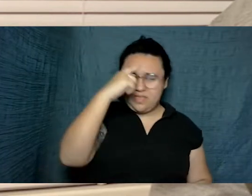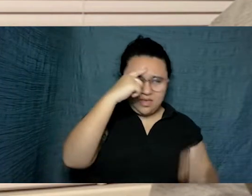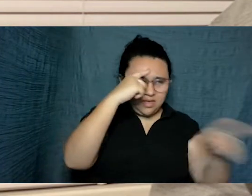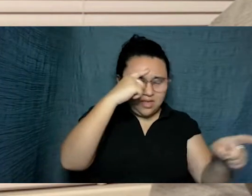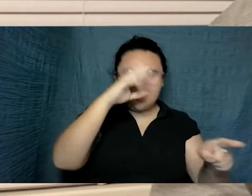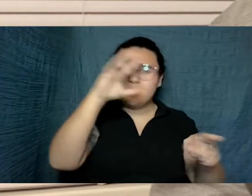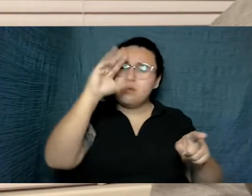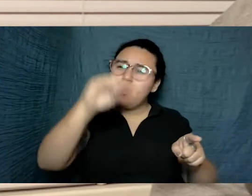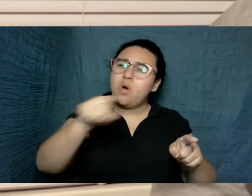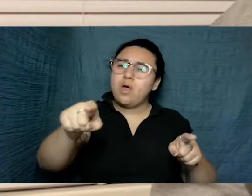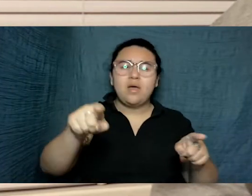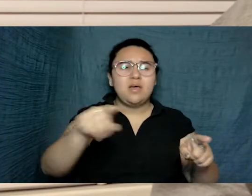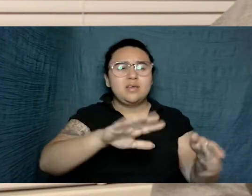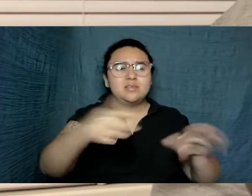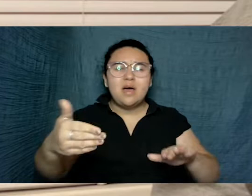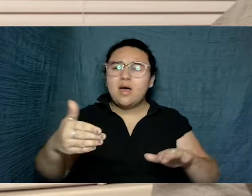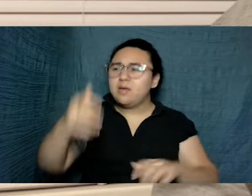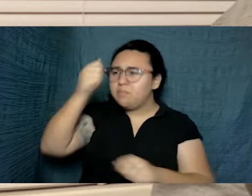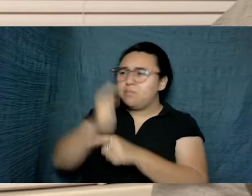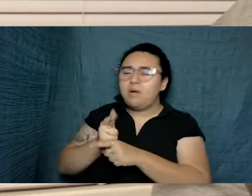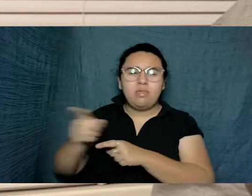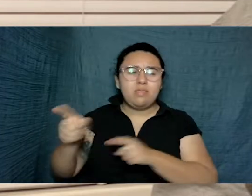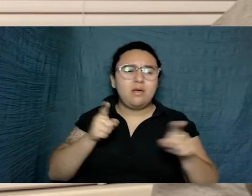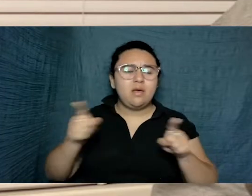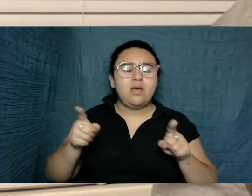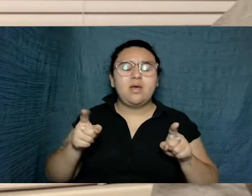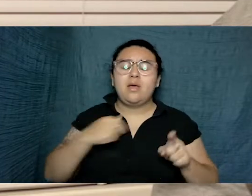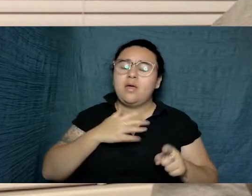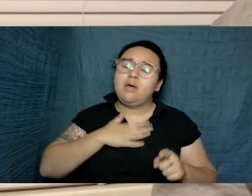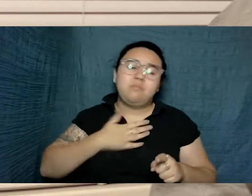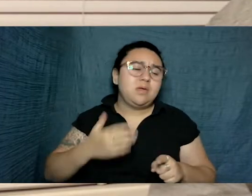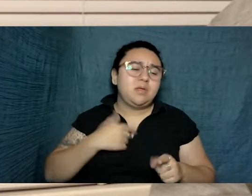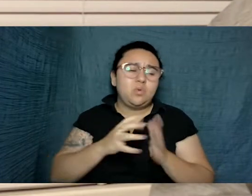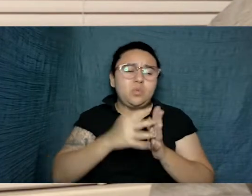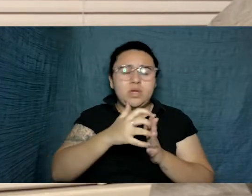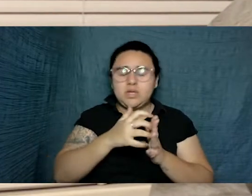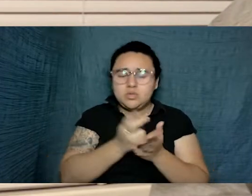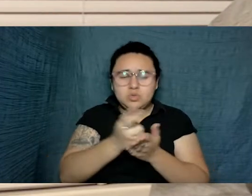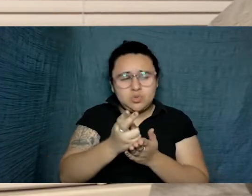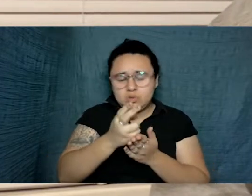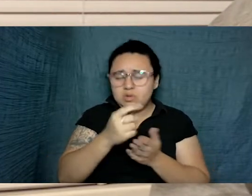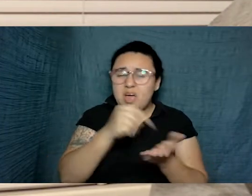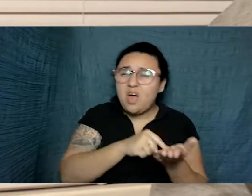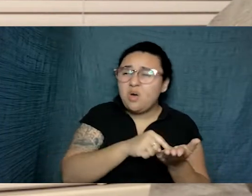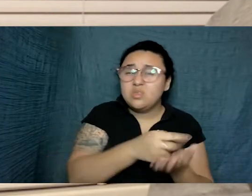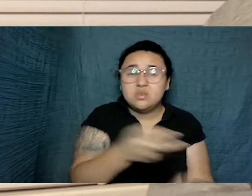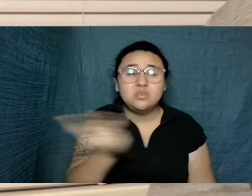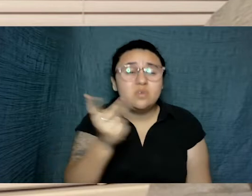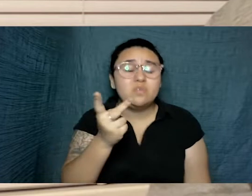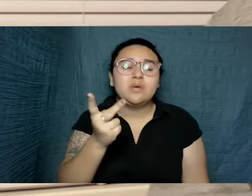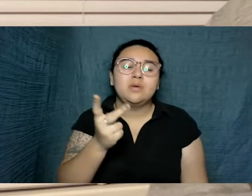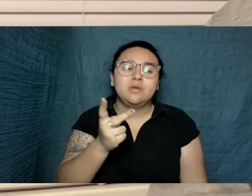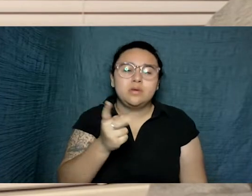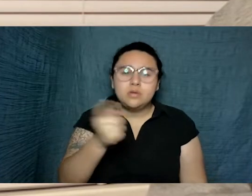things sons need to do, leaving me the weakest, let's admit that, to the truth. And I will own you both as I do.